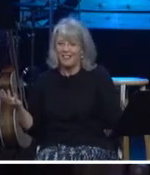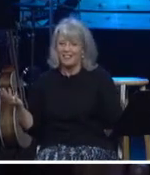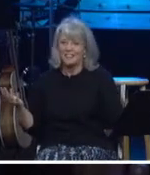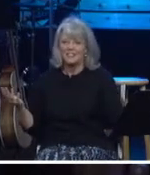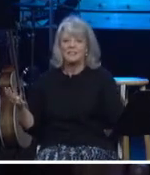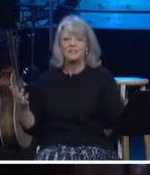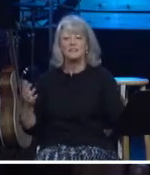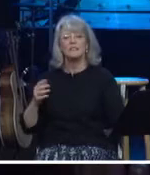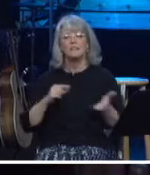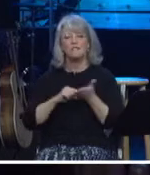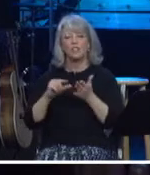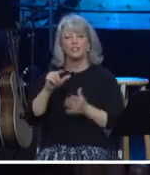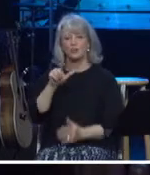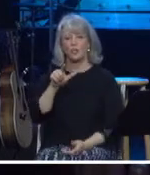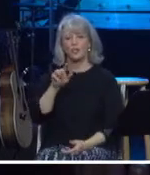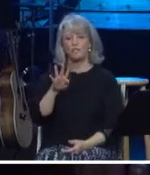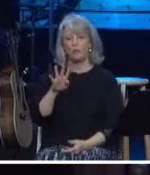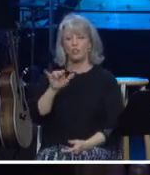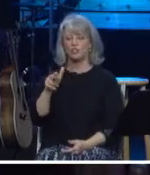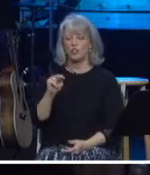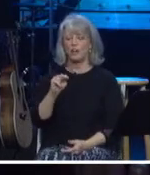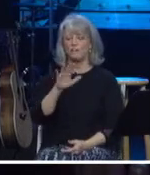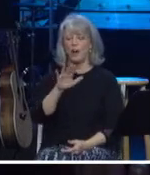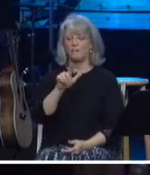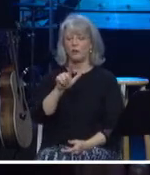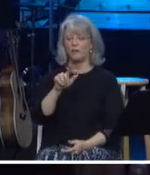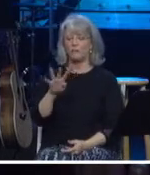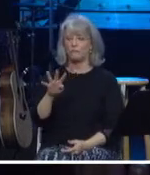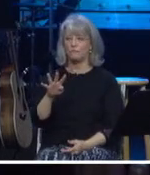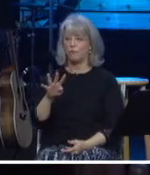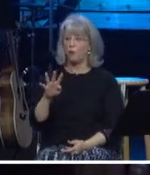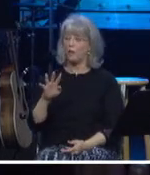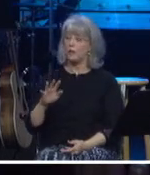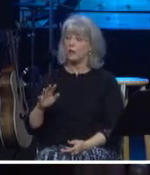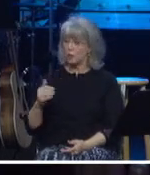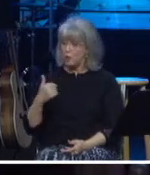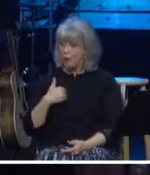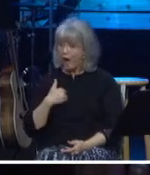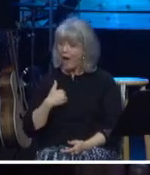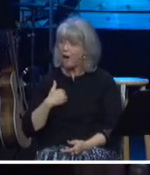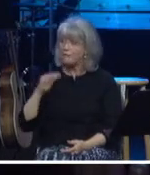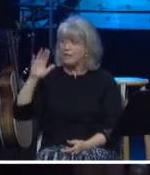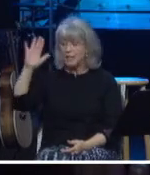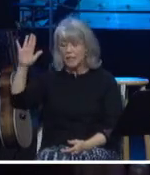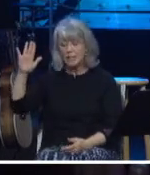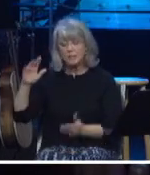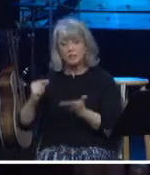at verse 24, John 5, 24. You have this glorious gospel